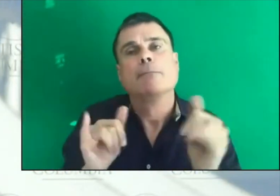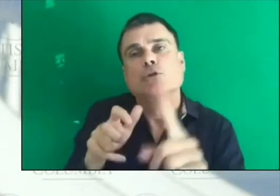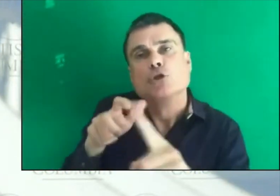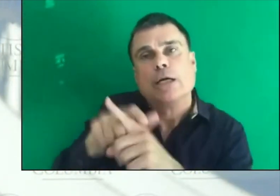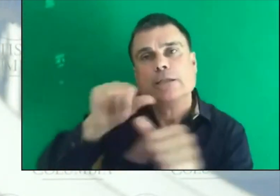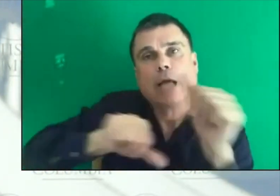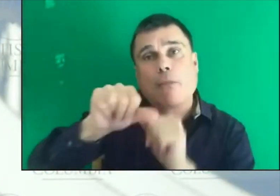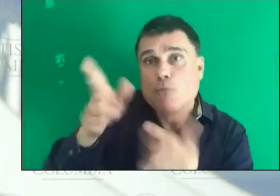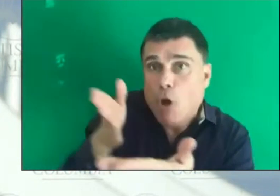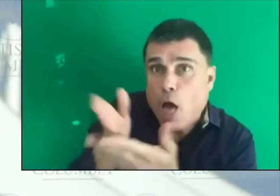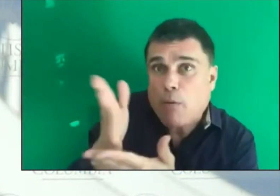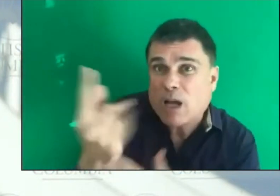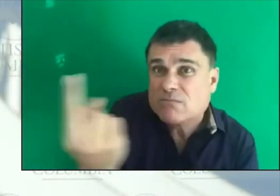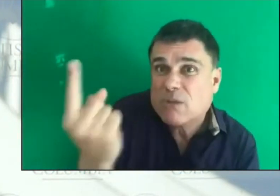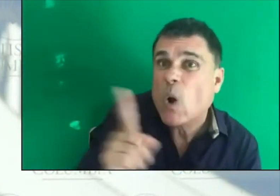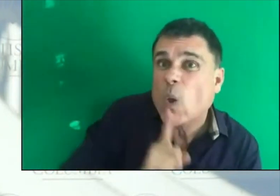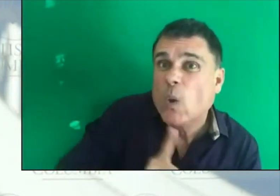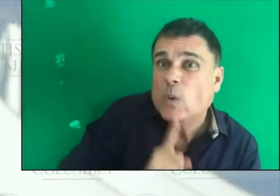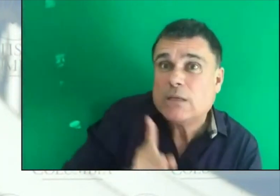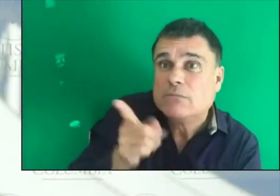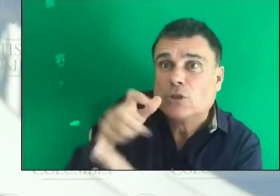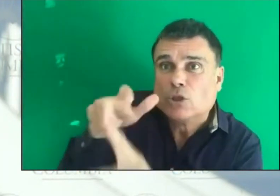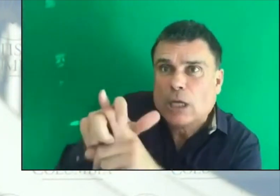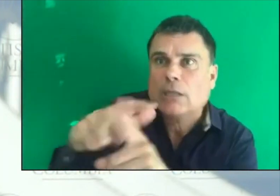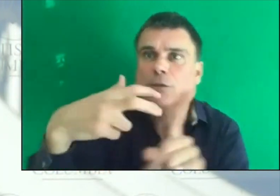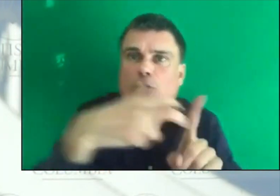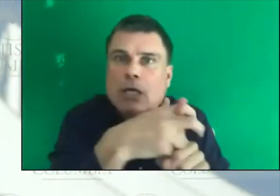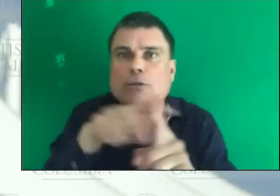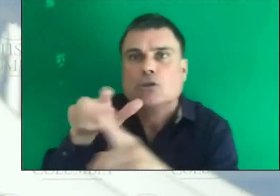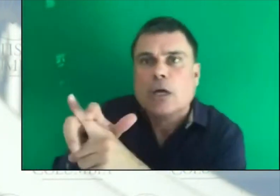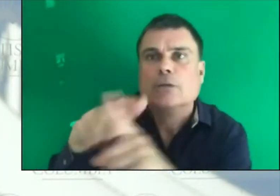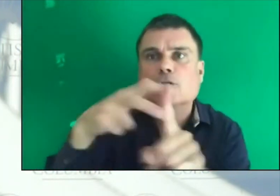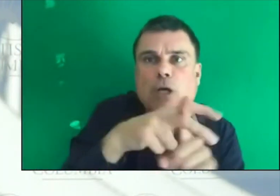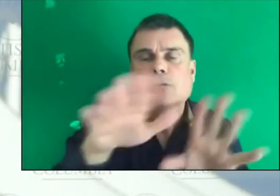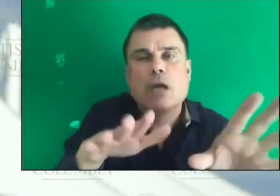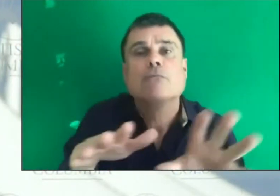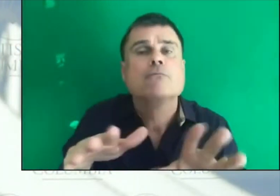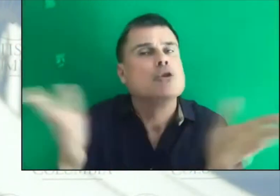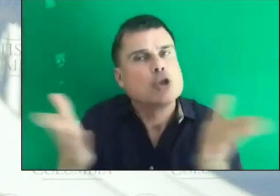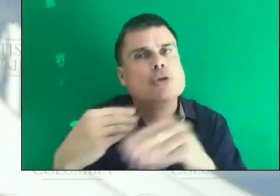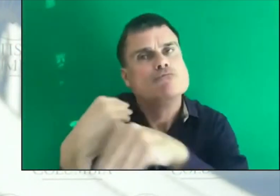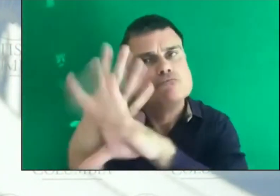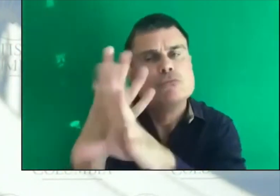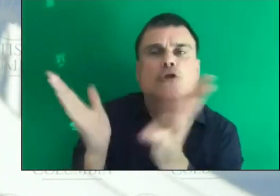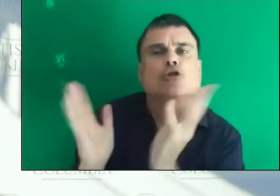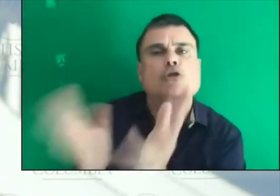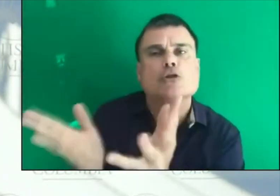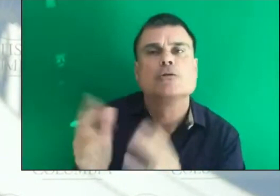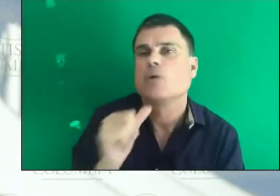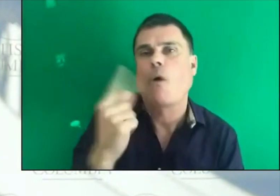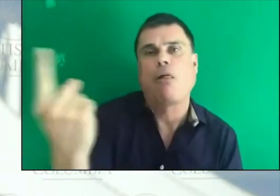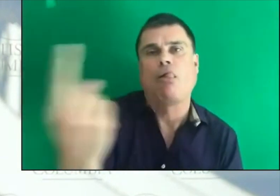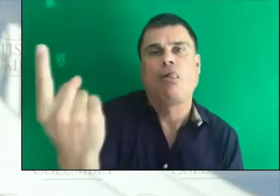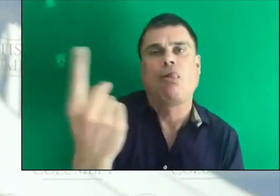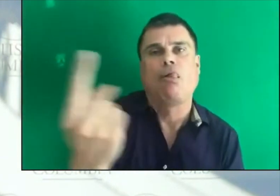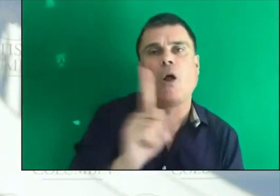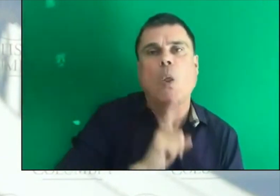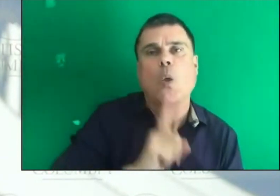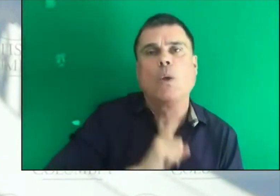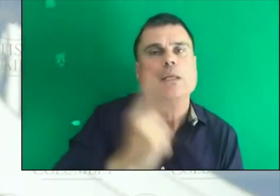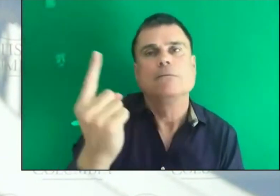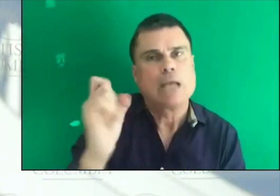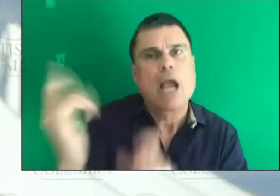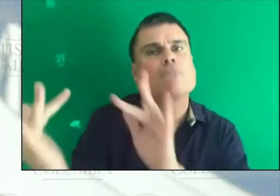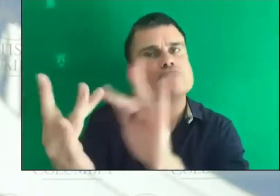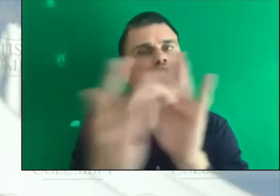to reach out to someone they know or someone they love, or maybe only know a little bit, who might be isolated, and reach out in these times and talk more and